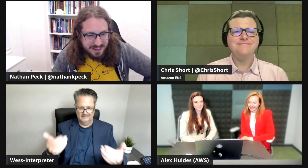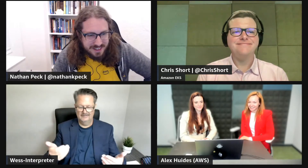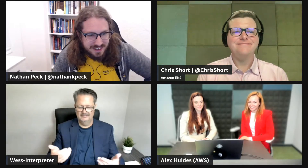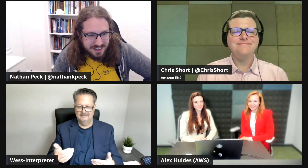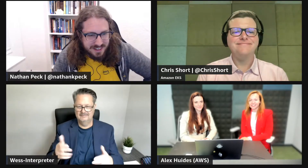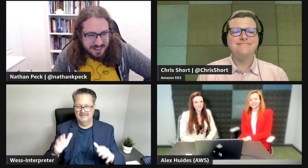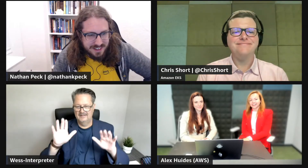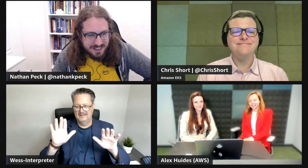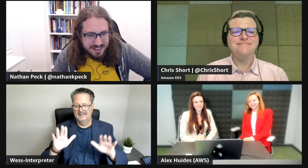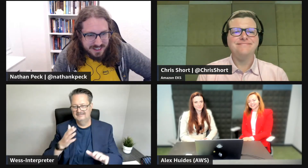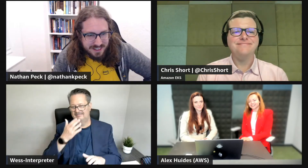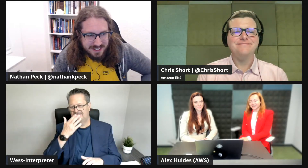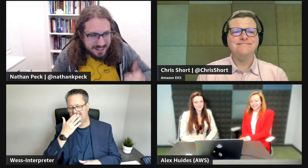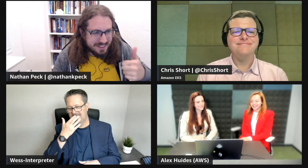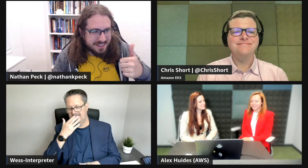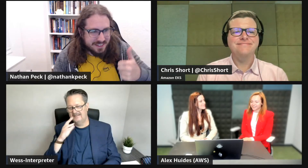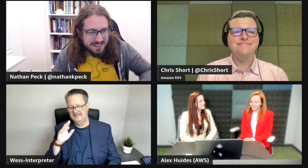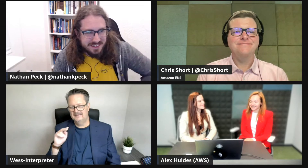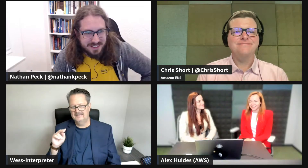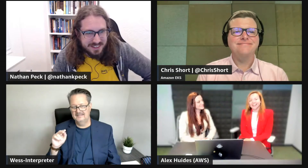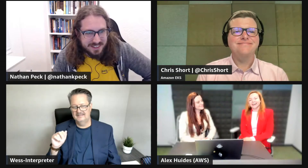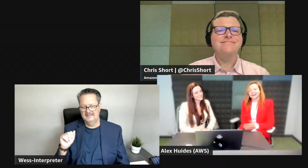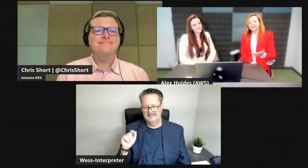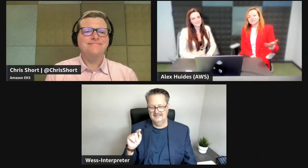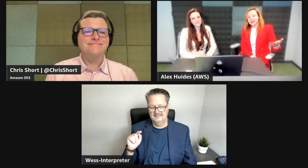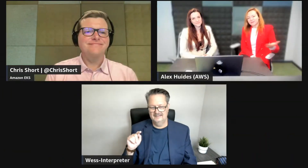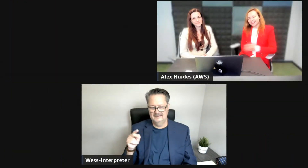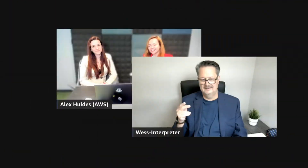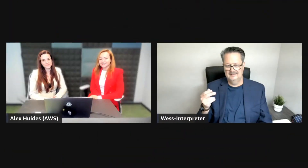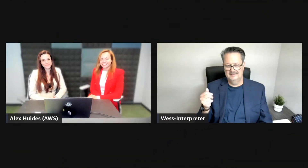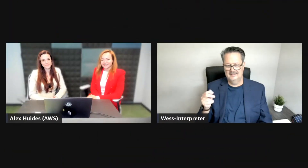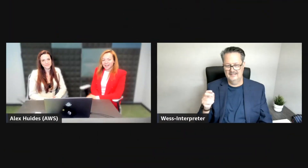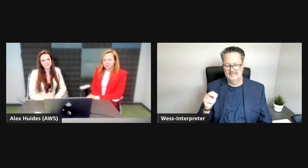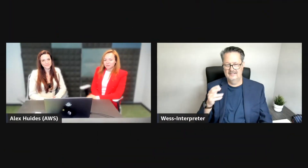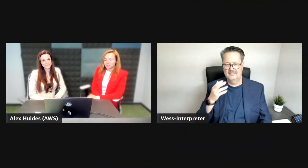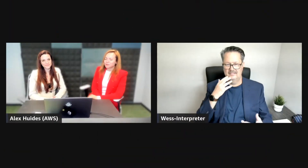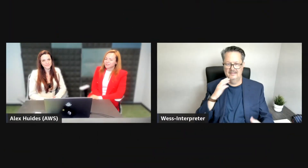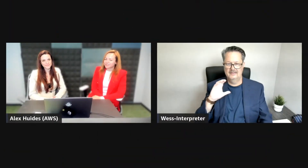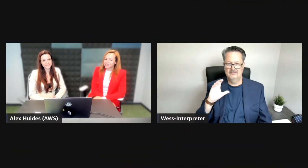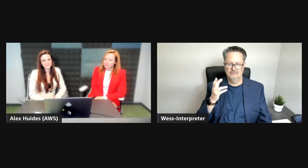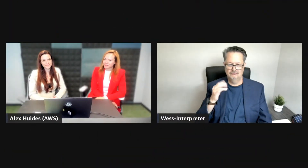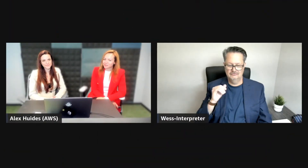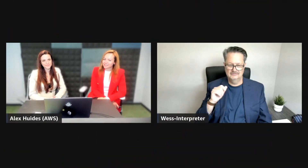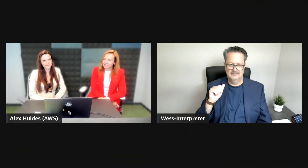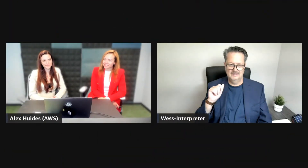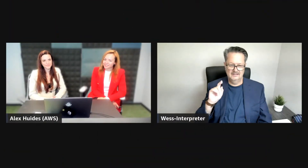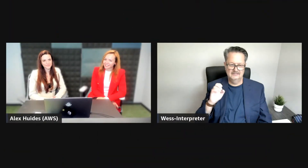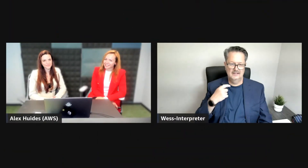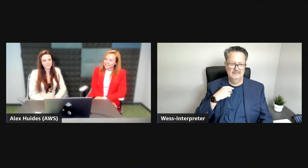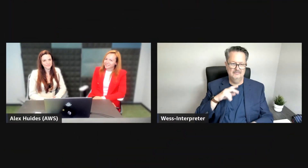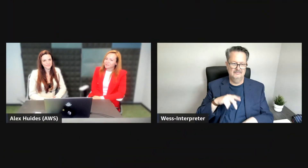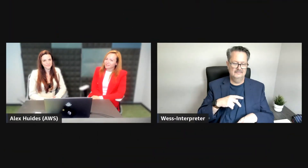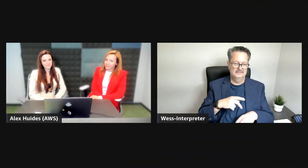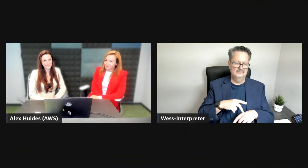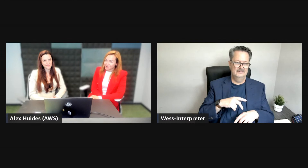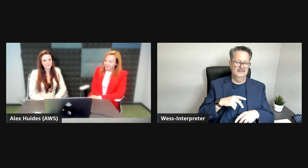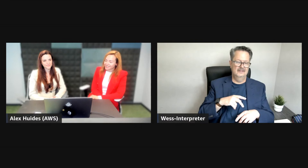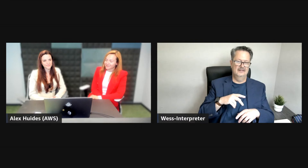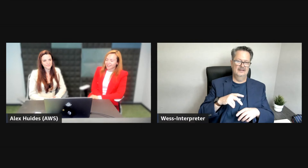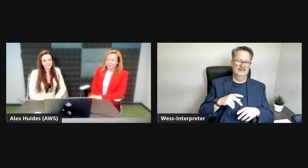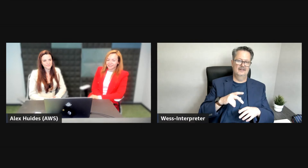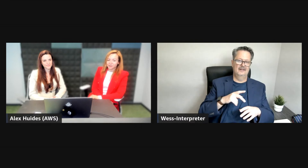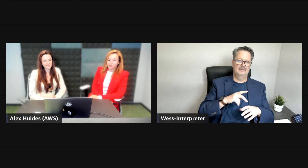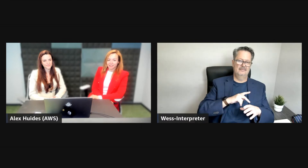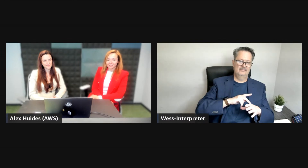Awesome. Thank you. Thank you, Nathan. Thank you, Chris. I'm Alex. I'm a principal networking specialist solutions architect with